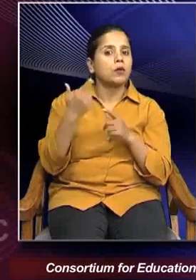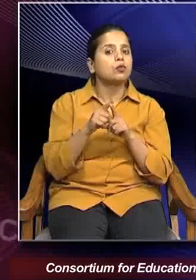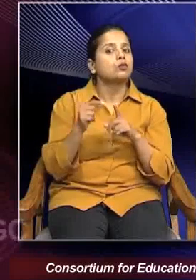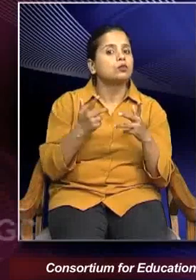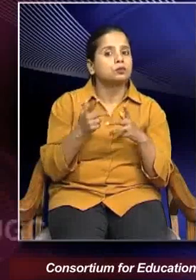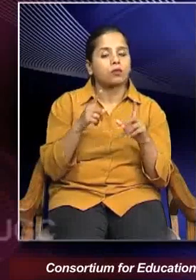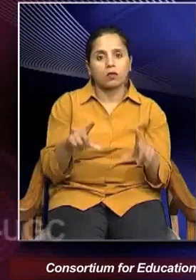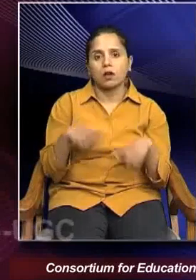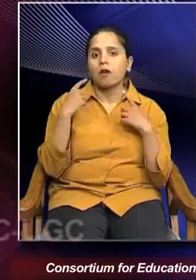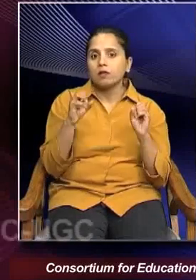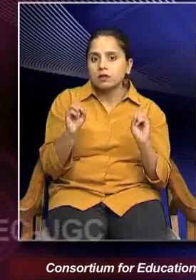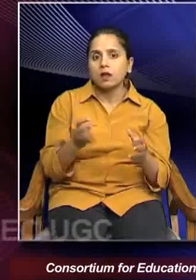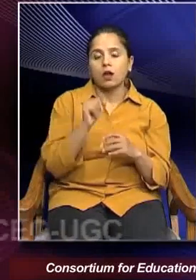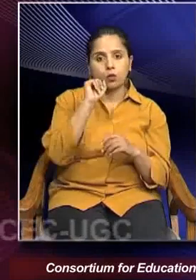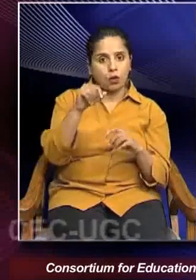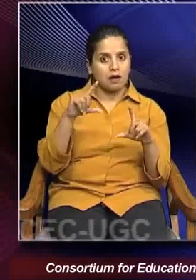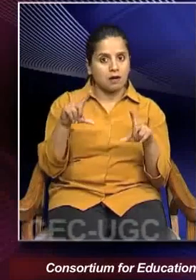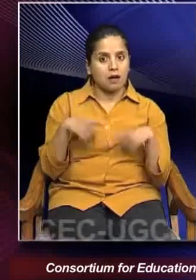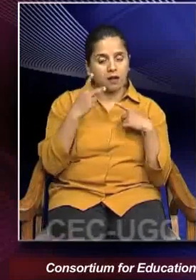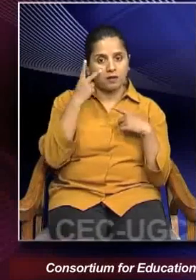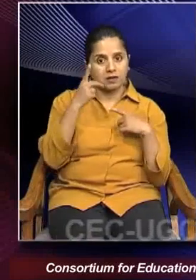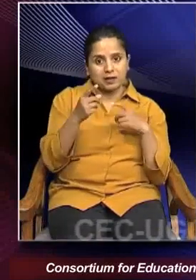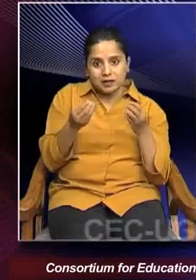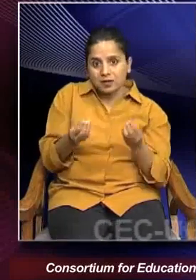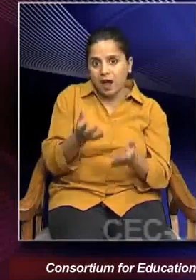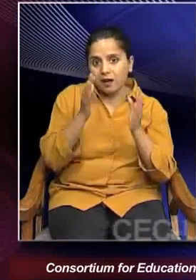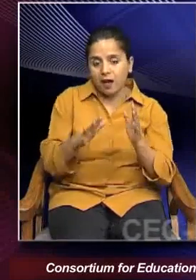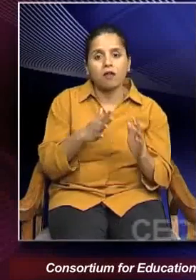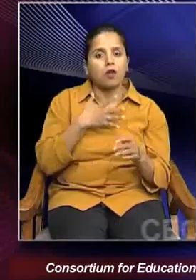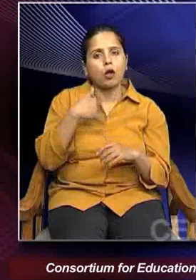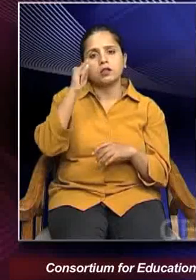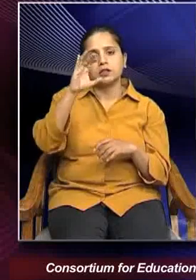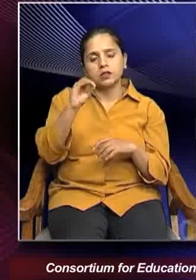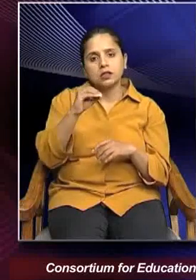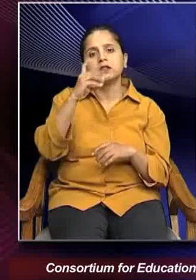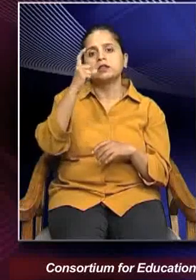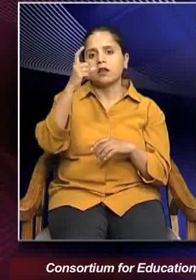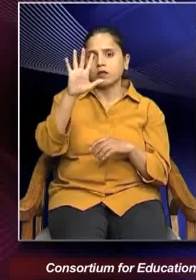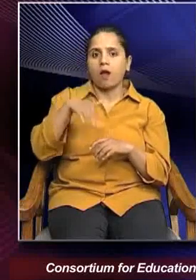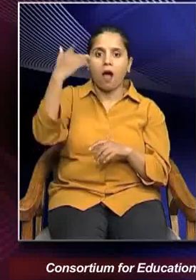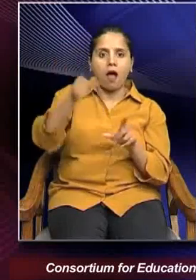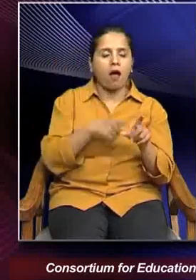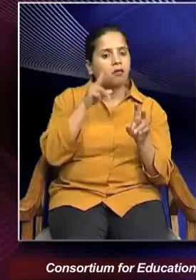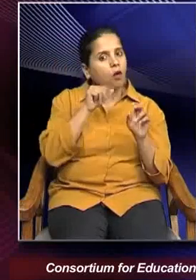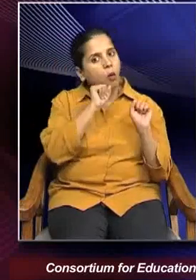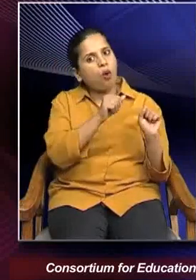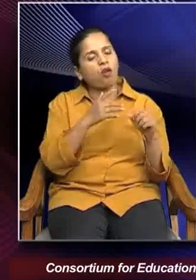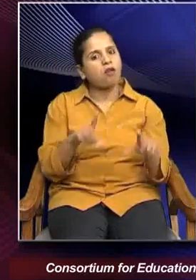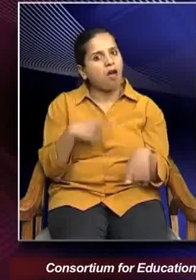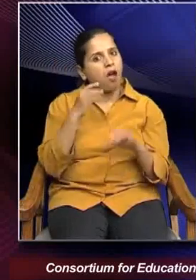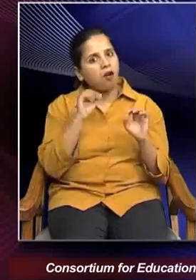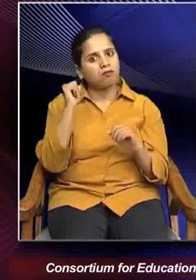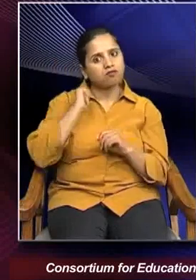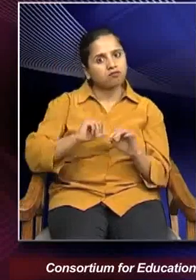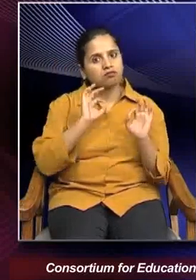lifestyle begins from beginning of your lifespan, not at the, once people become 60 or 75. So many times we see that, if you